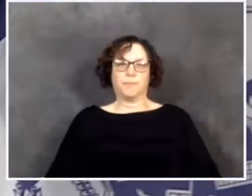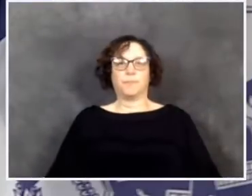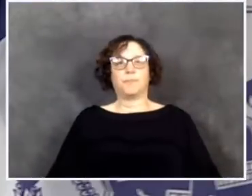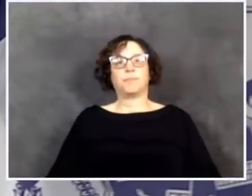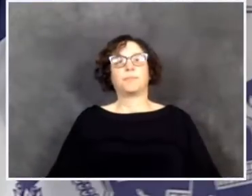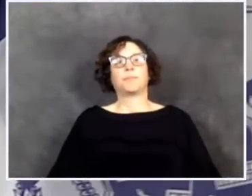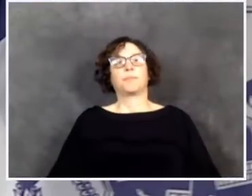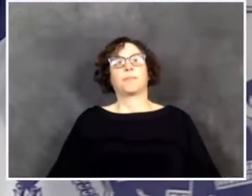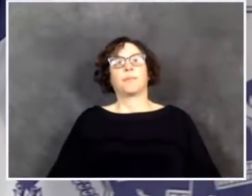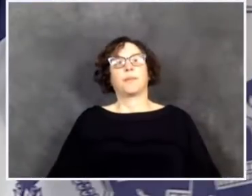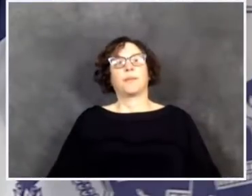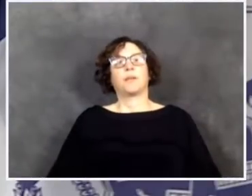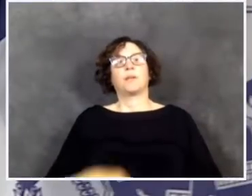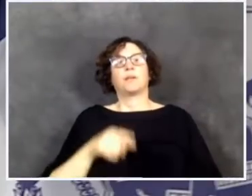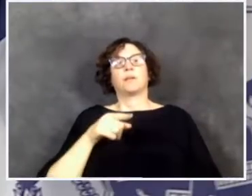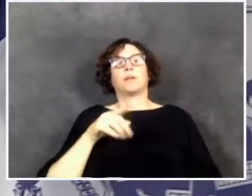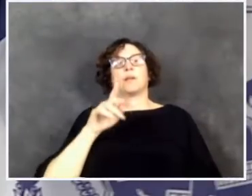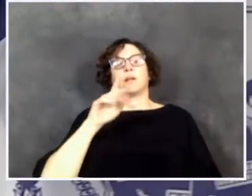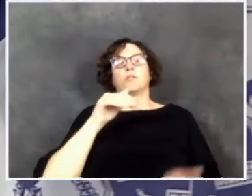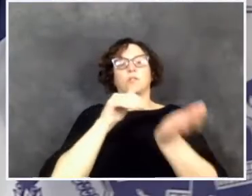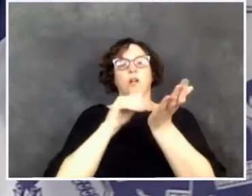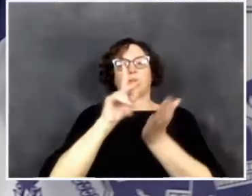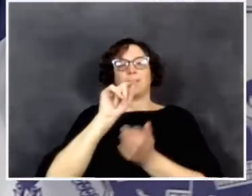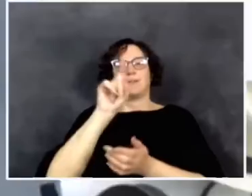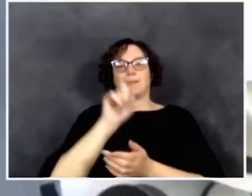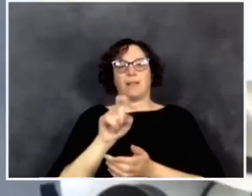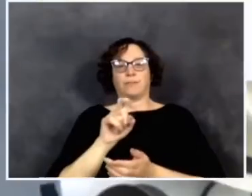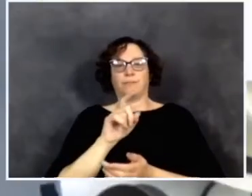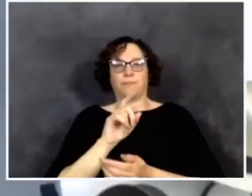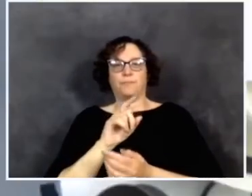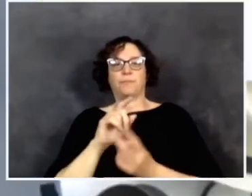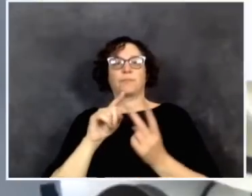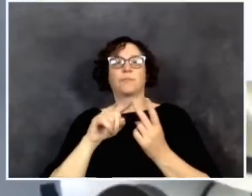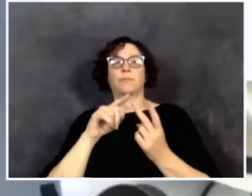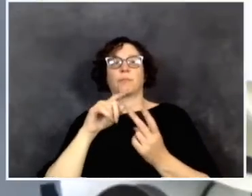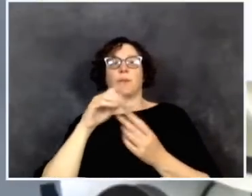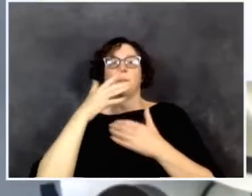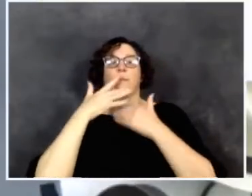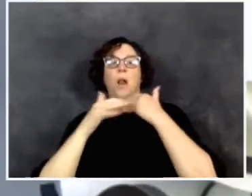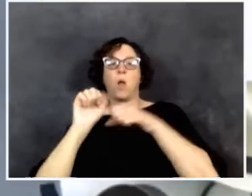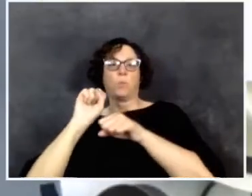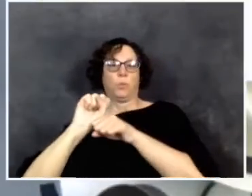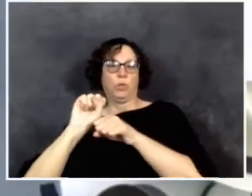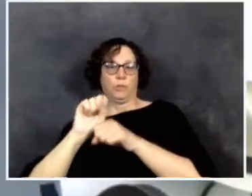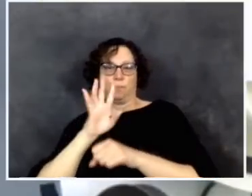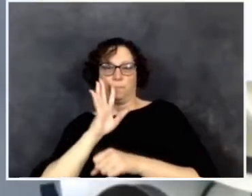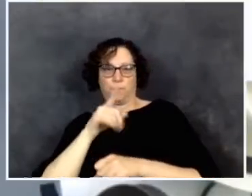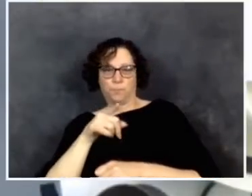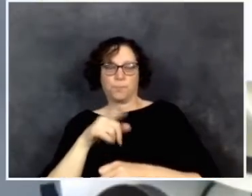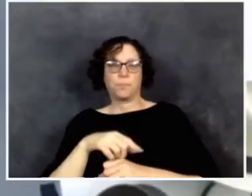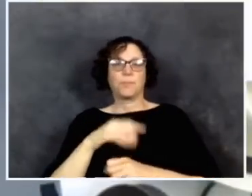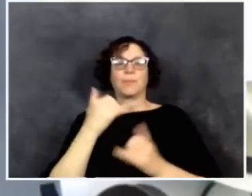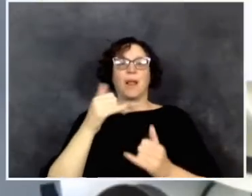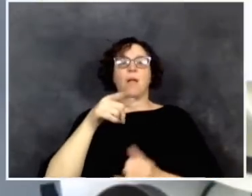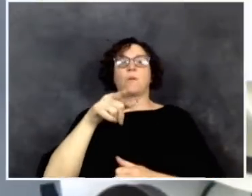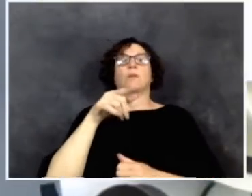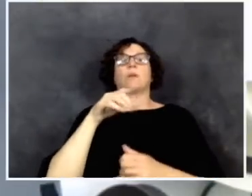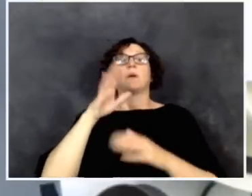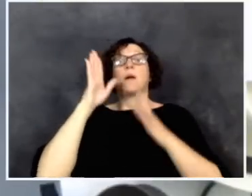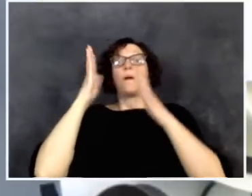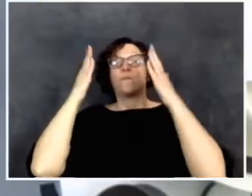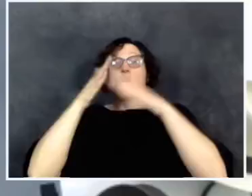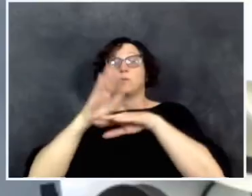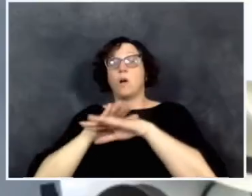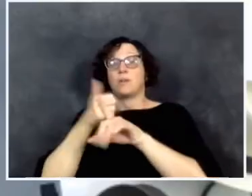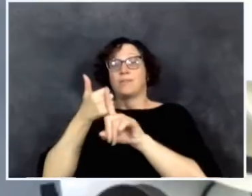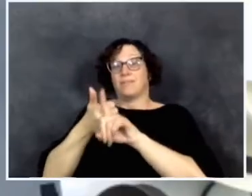treatment, initially our focus is on people who are known positive, and the people who seem to make the